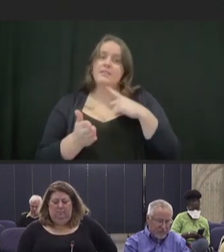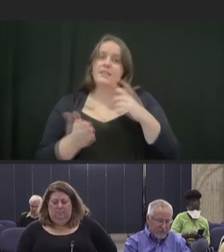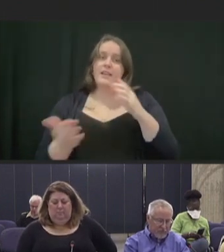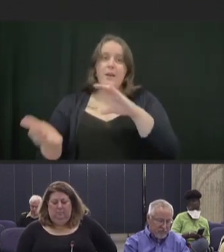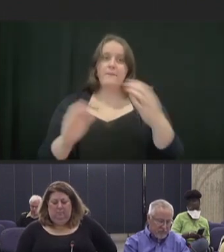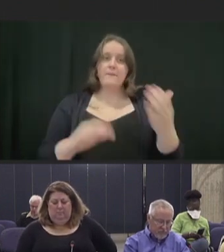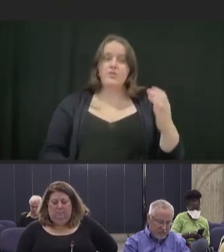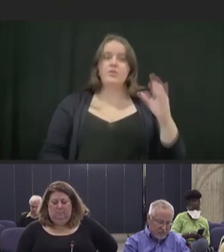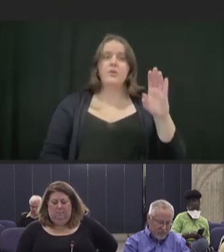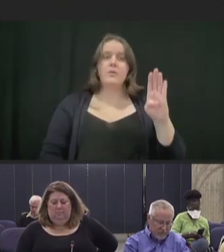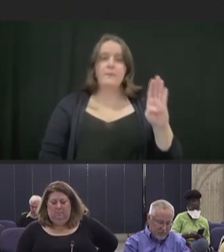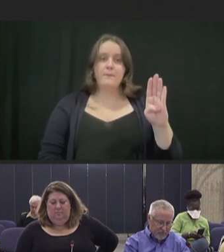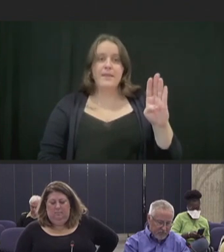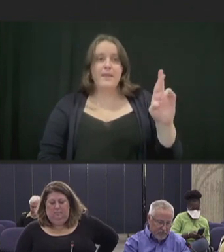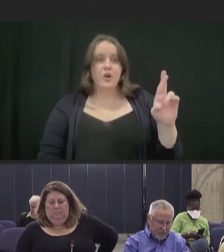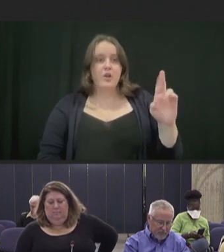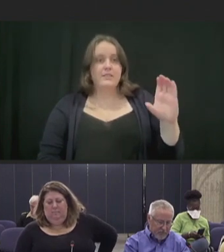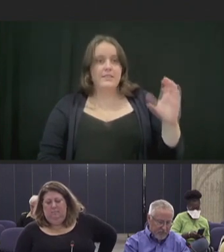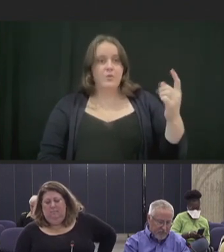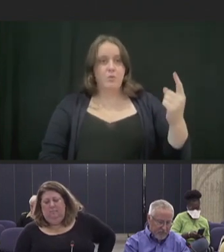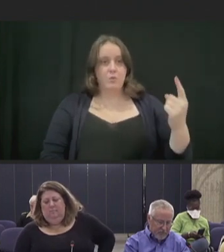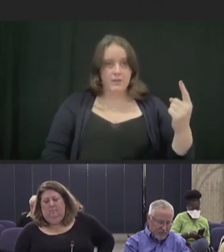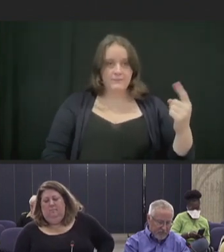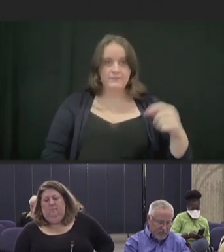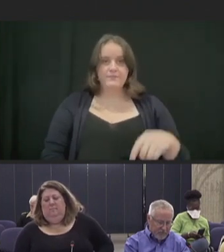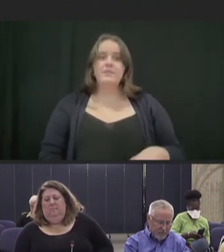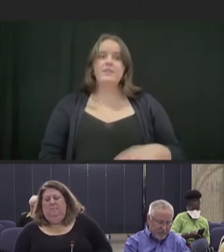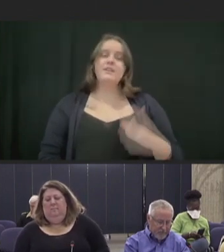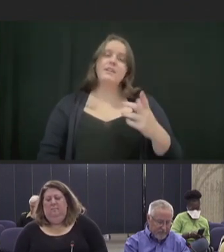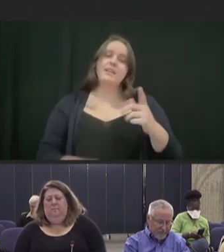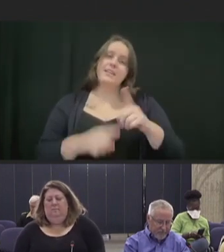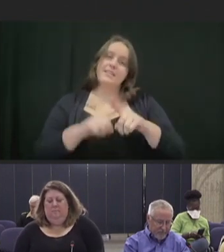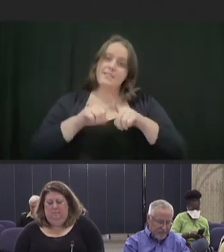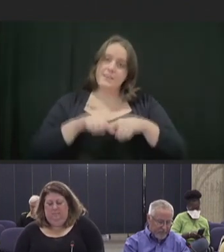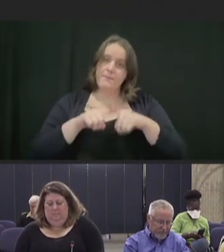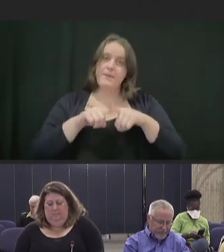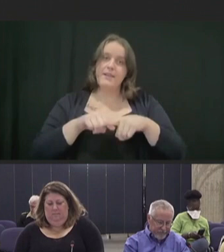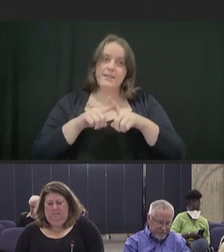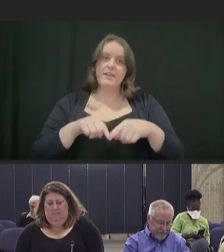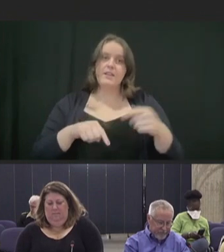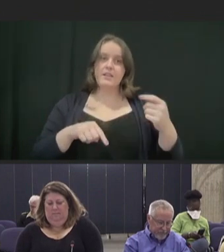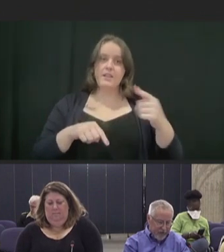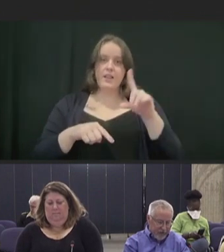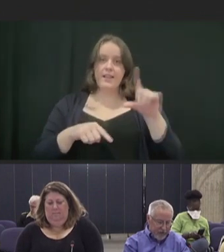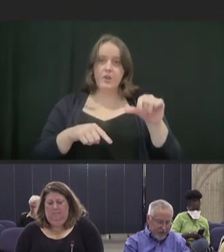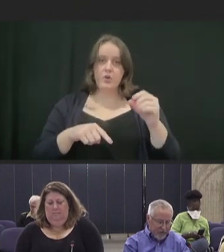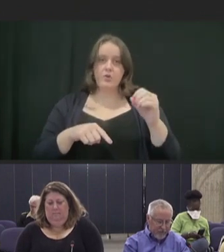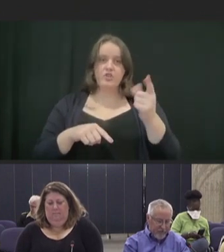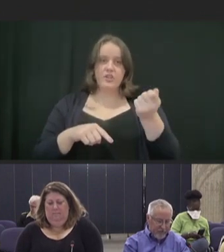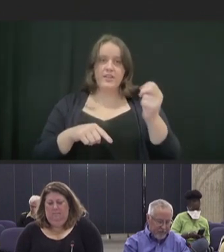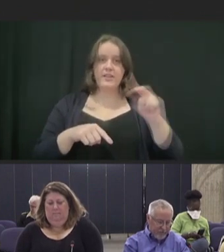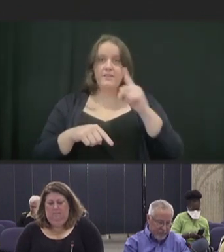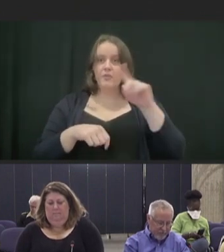to the dependence on the HCDR3 for binding. And this is essentially the lowest